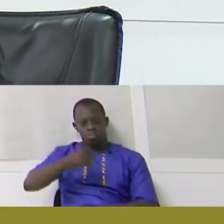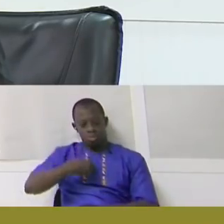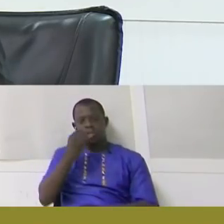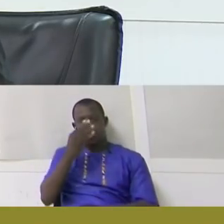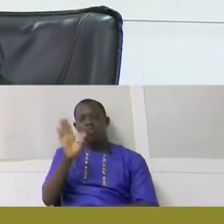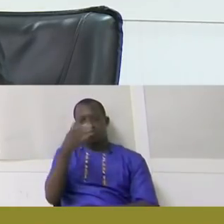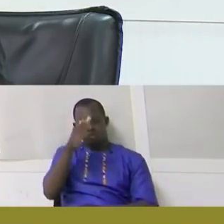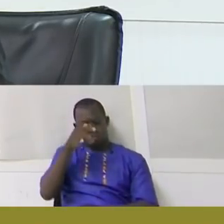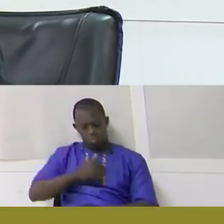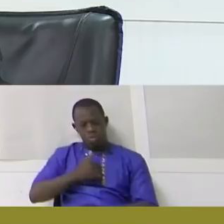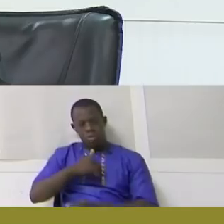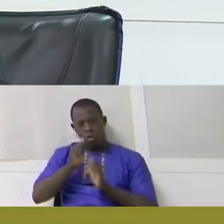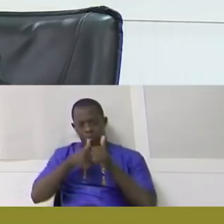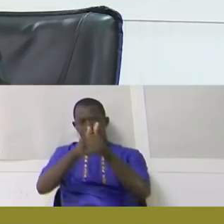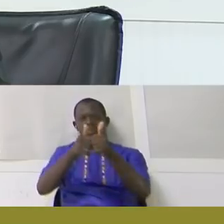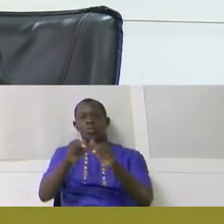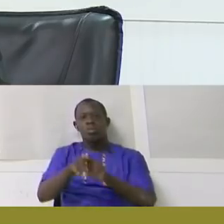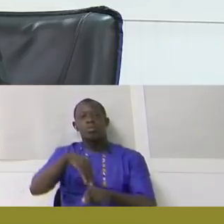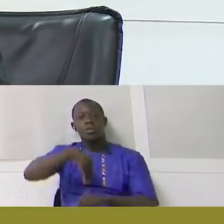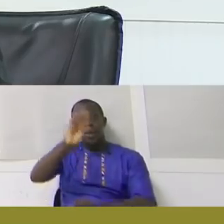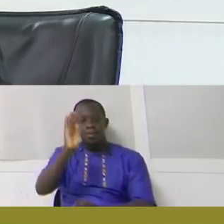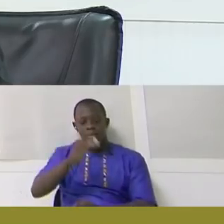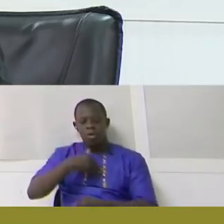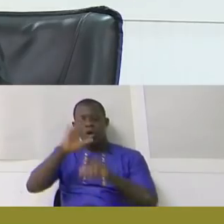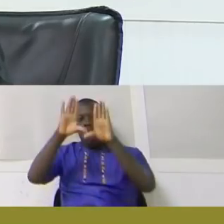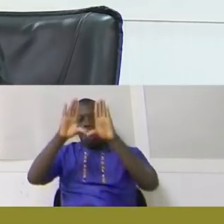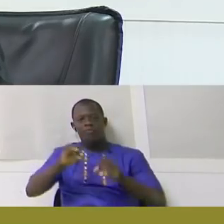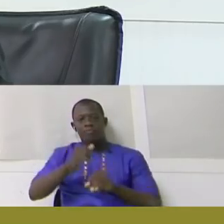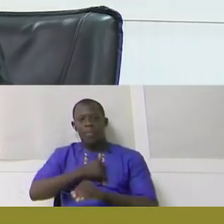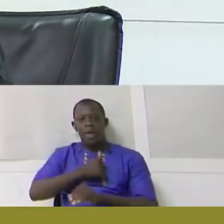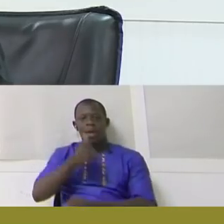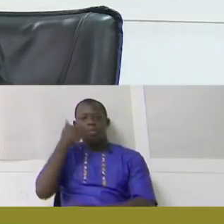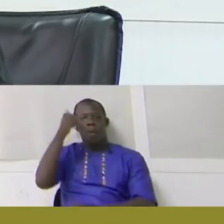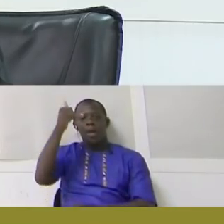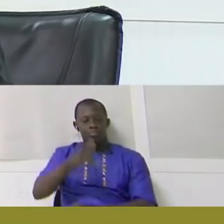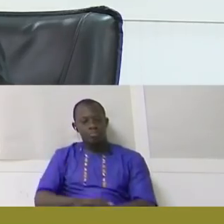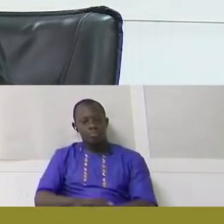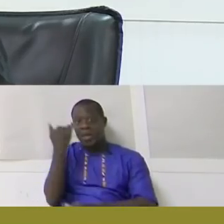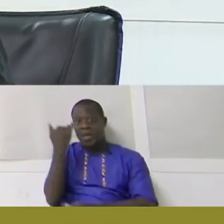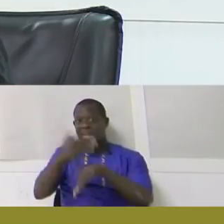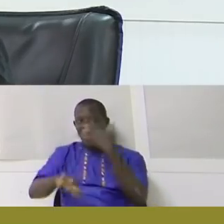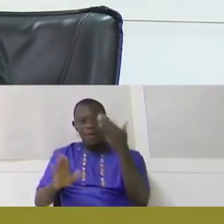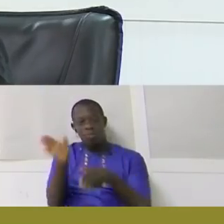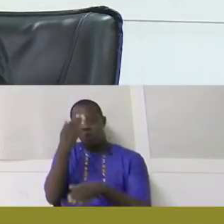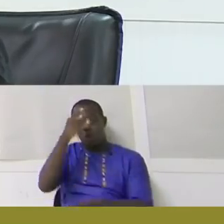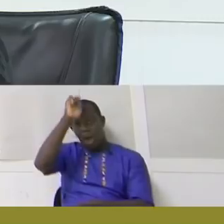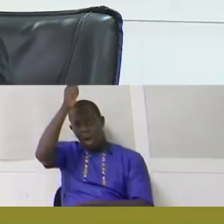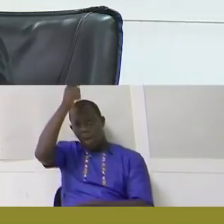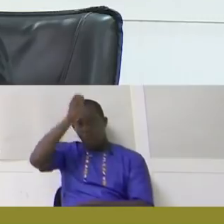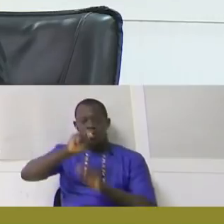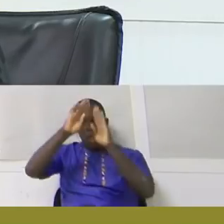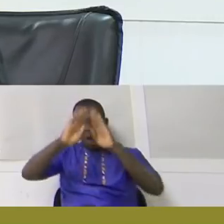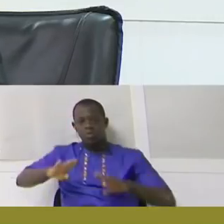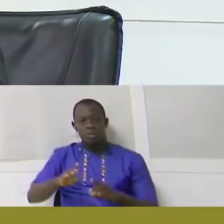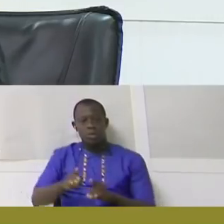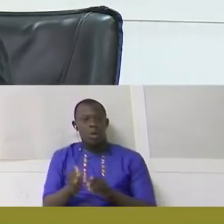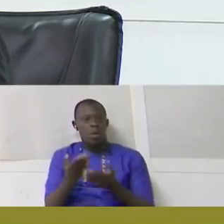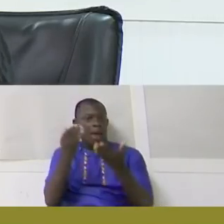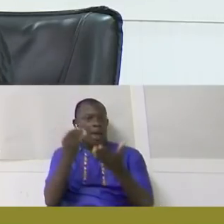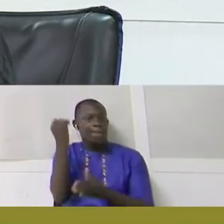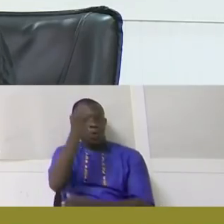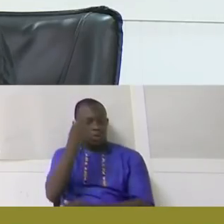come. Mu dem ma fay suma téléphone bi. He went and then I put off my telephone. Dew ma ci station bi. I did not go to the station. Because xamna suma